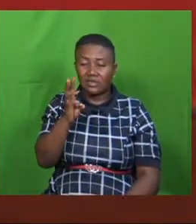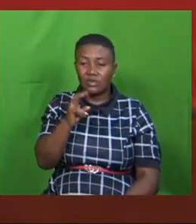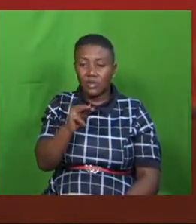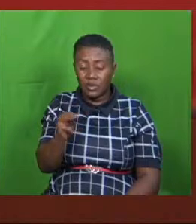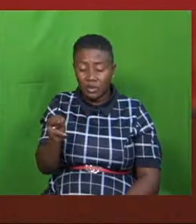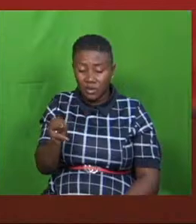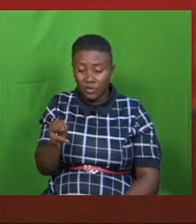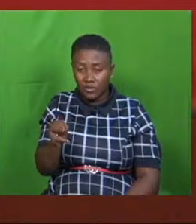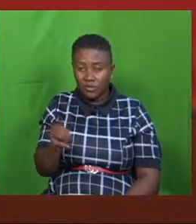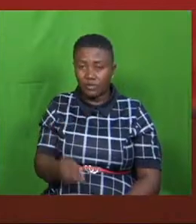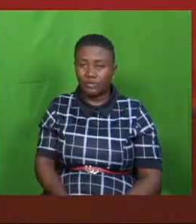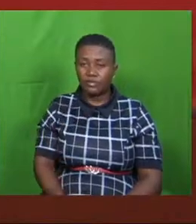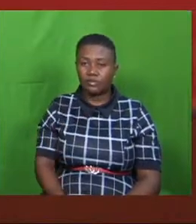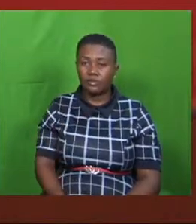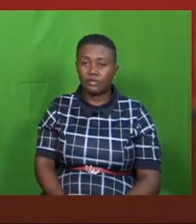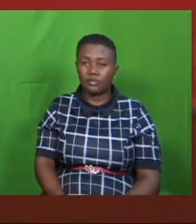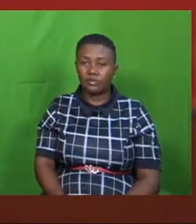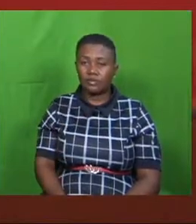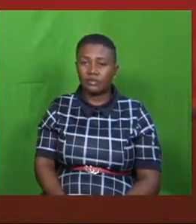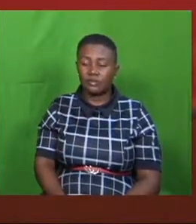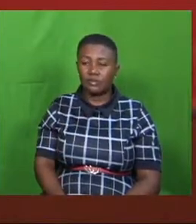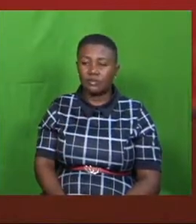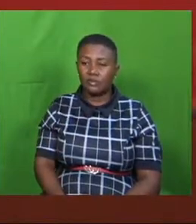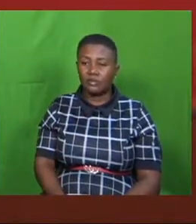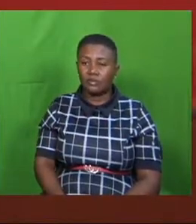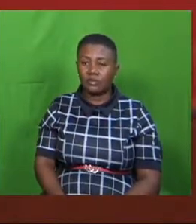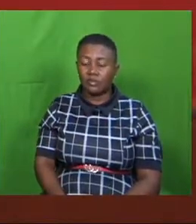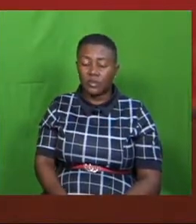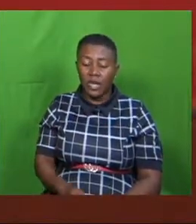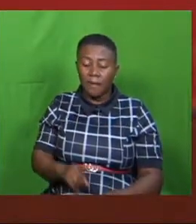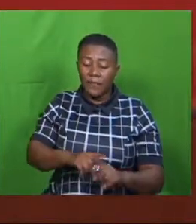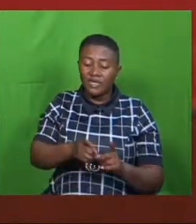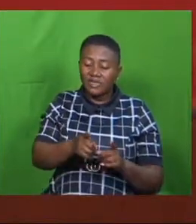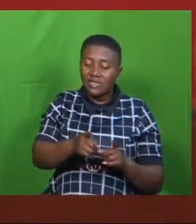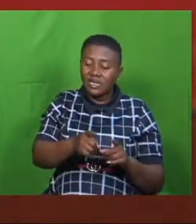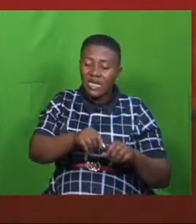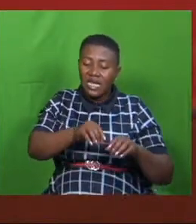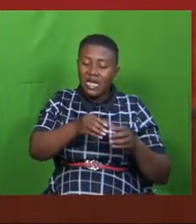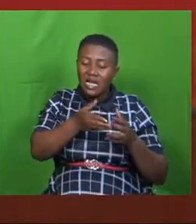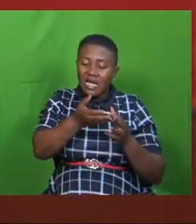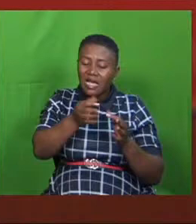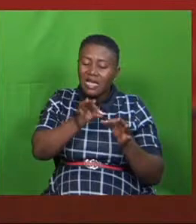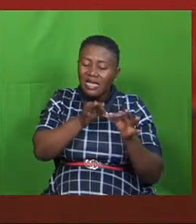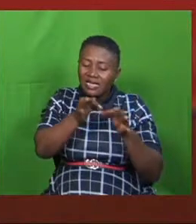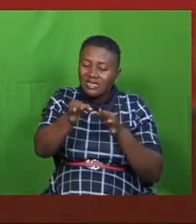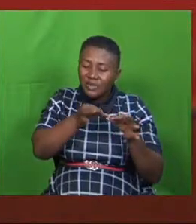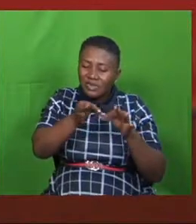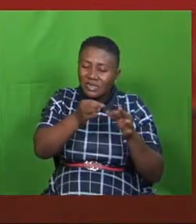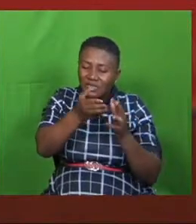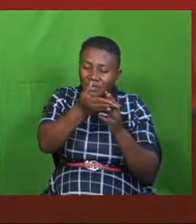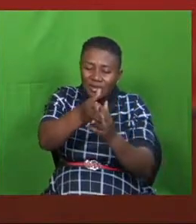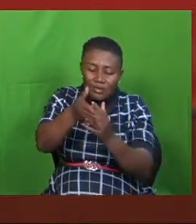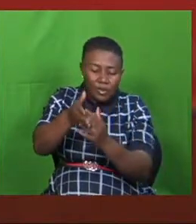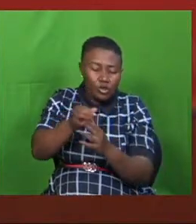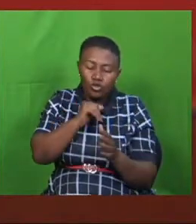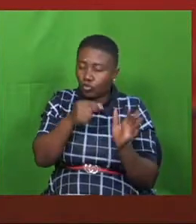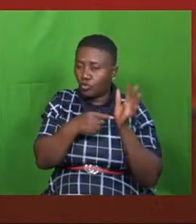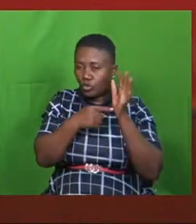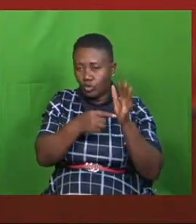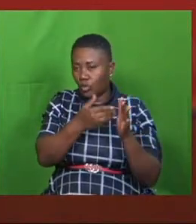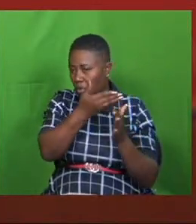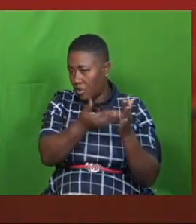Accra Motorway. But that's not shown here. How much for these other projects? It's not shown here.